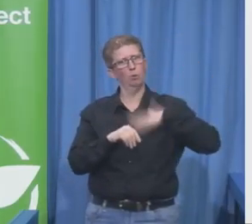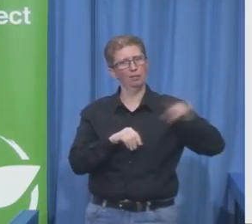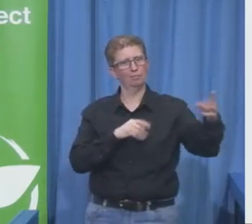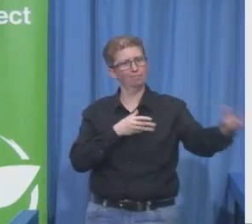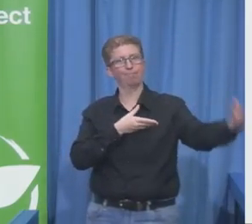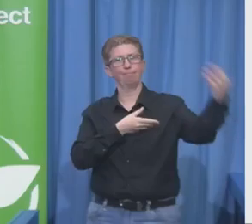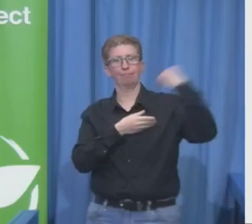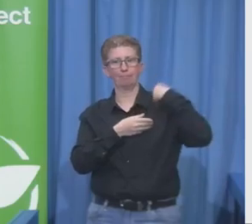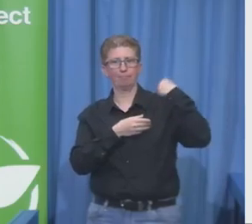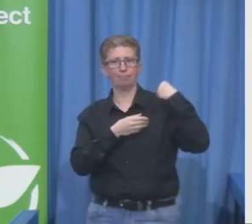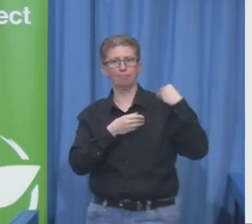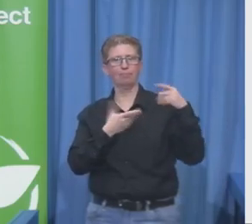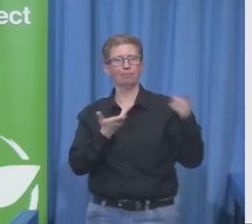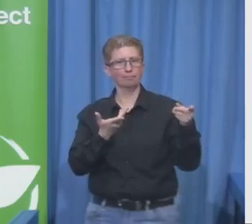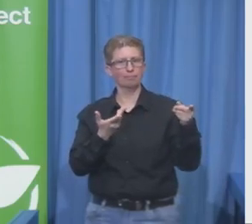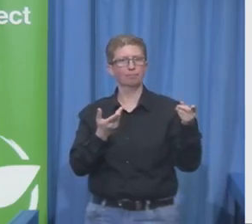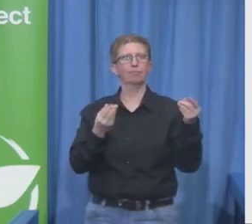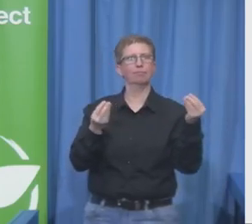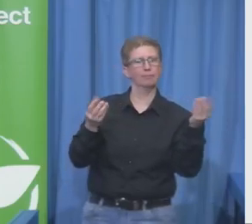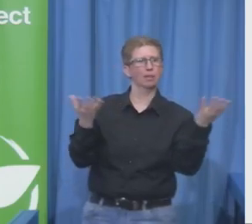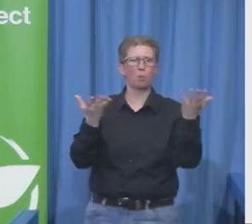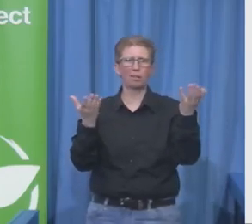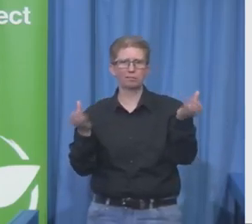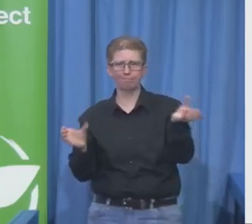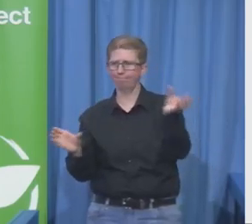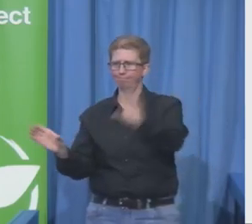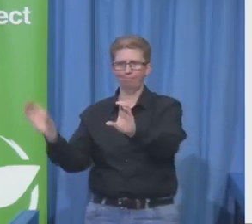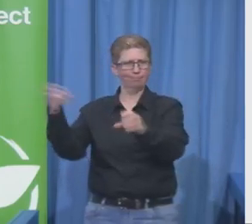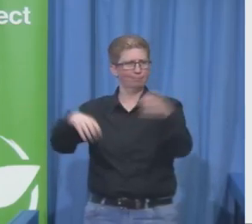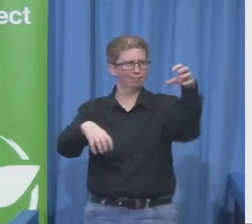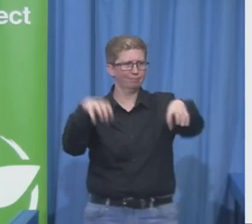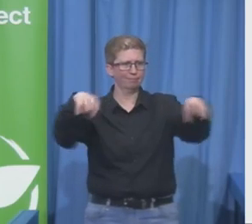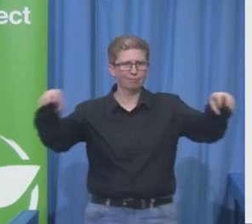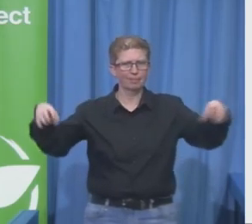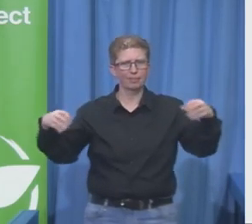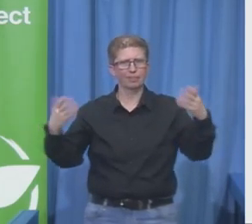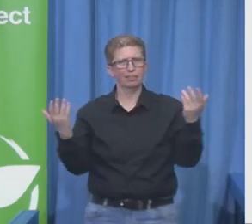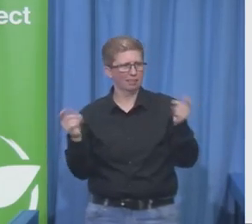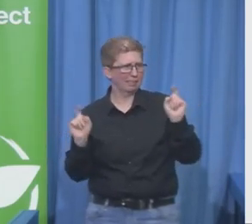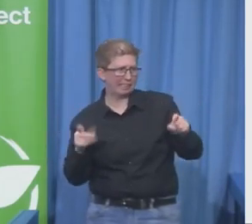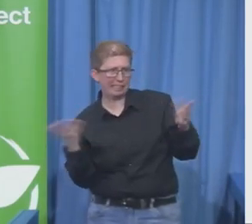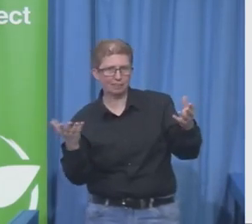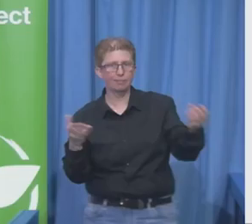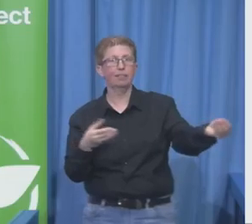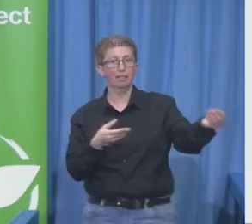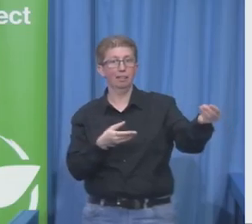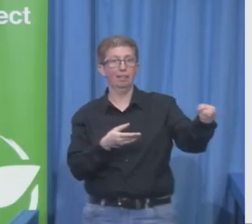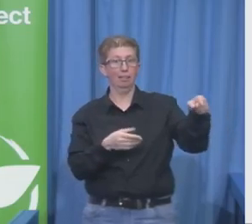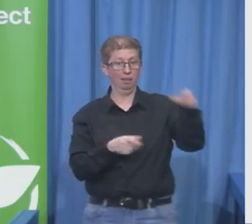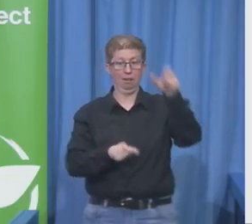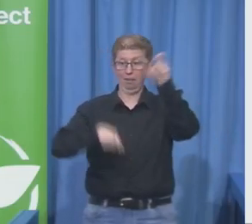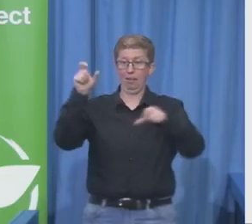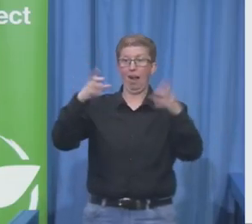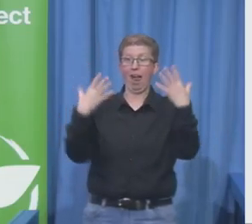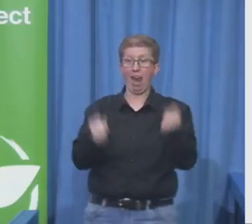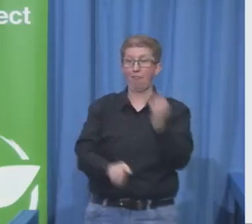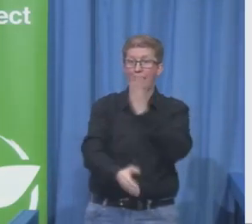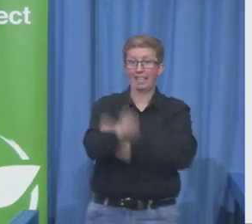for emergency preparedness. And the entire process they had to ensure that people with disabilities would safely be able to evacuate the